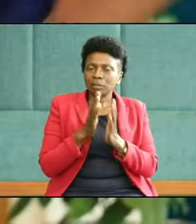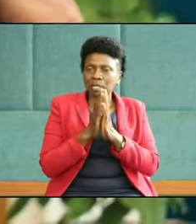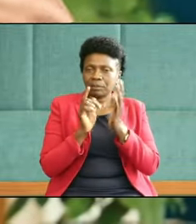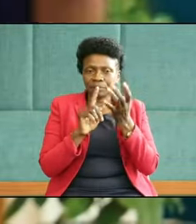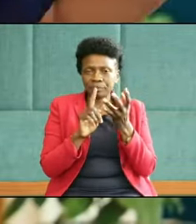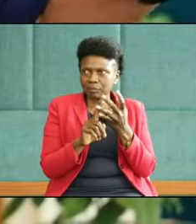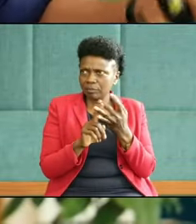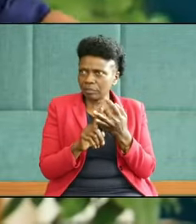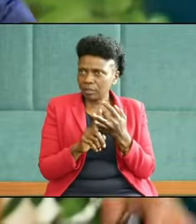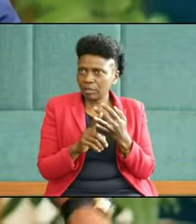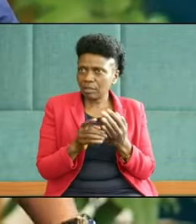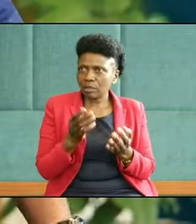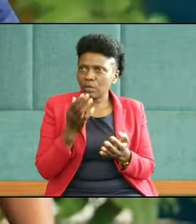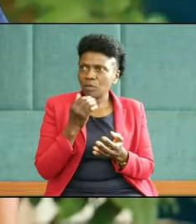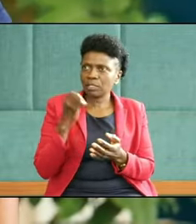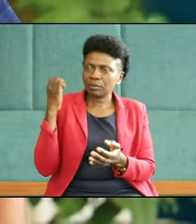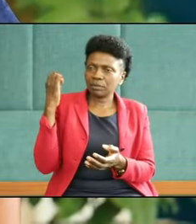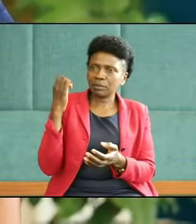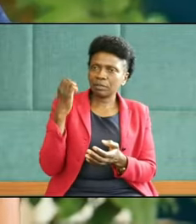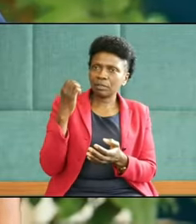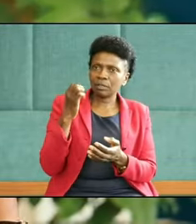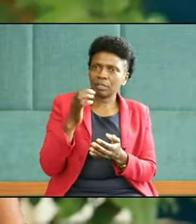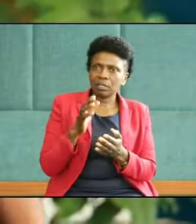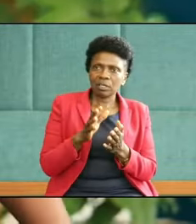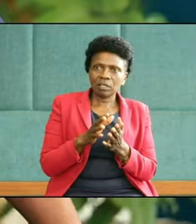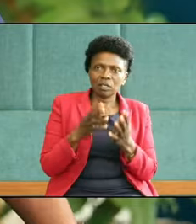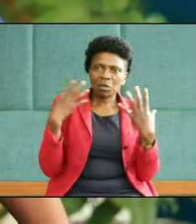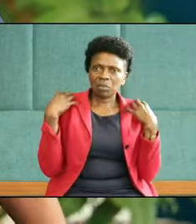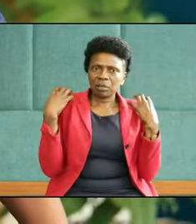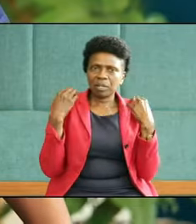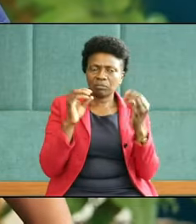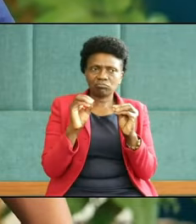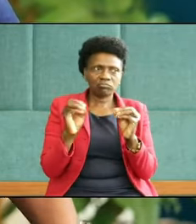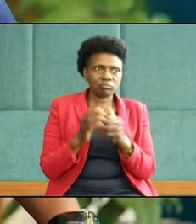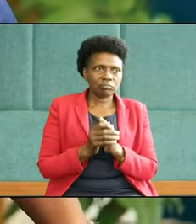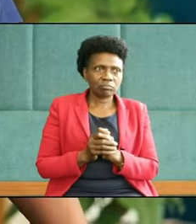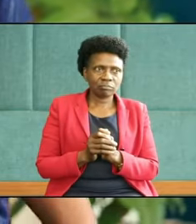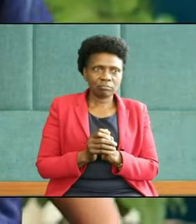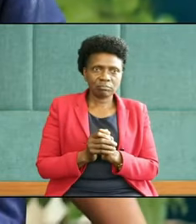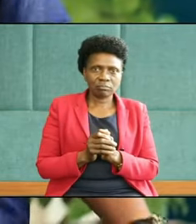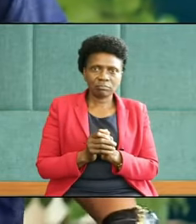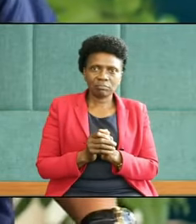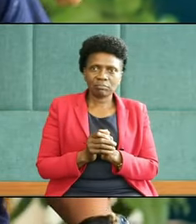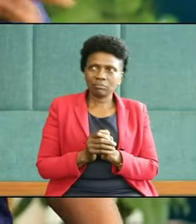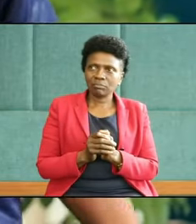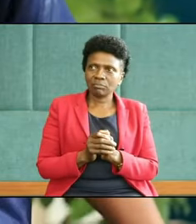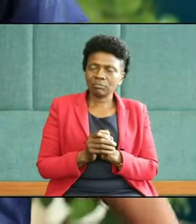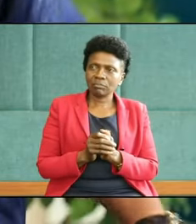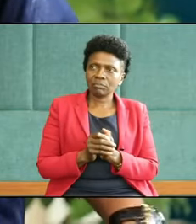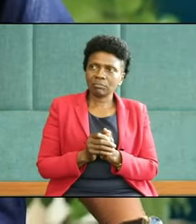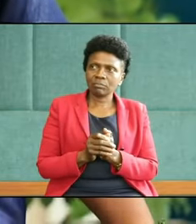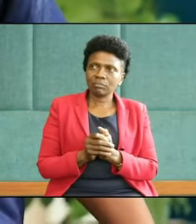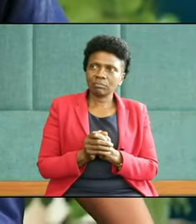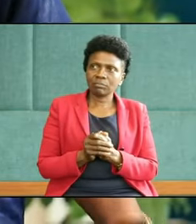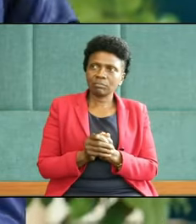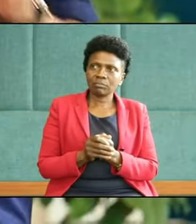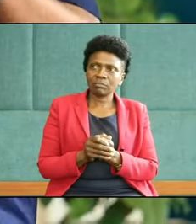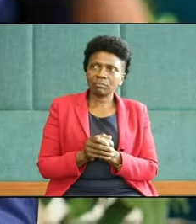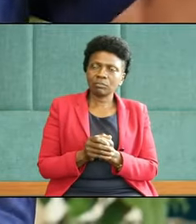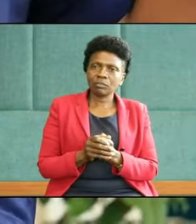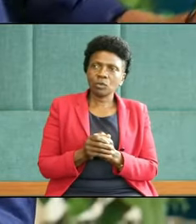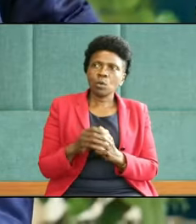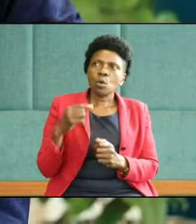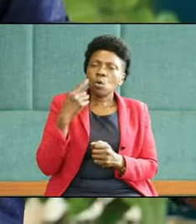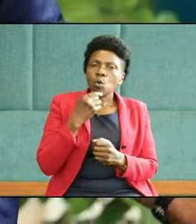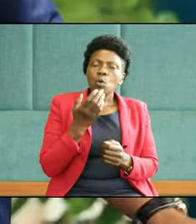$13,000 for this campaign not to be disrupted. How many persons want to give some money? It may be $5, $10, $20, $1,000, whatever.